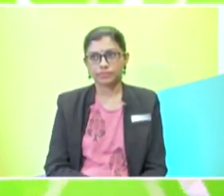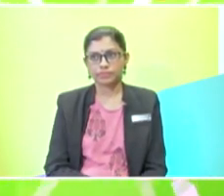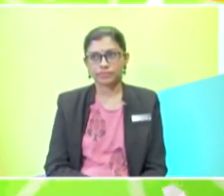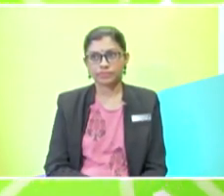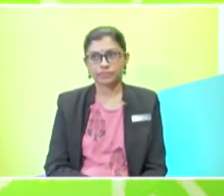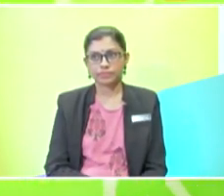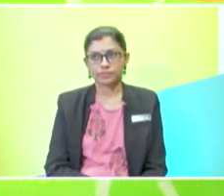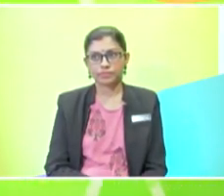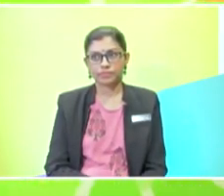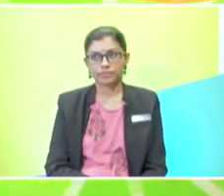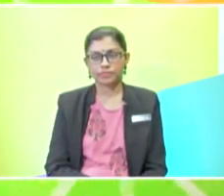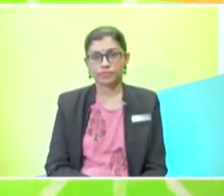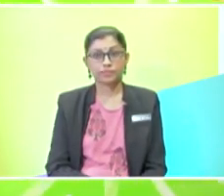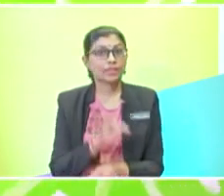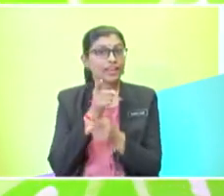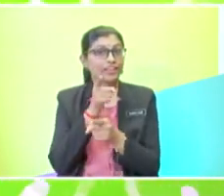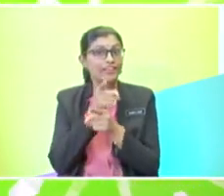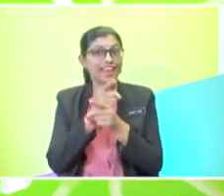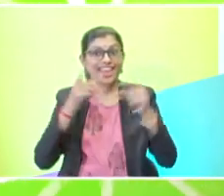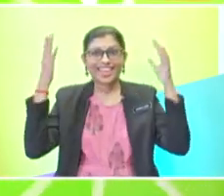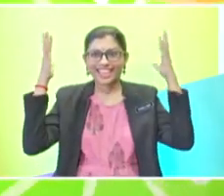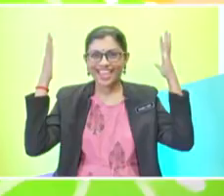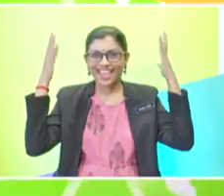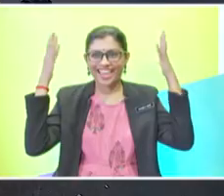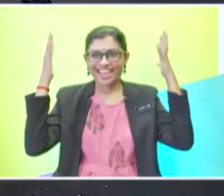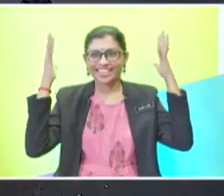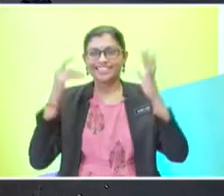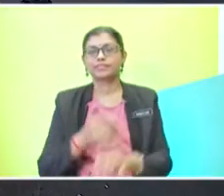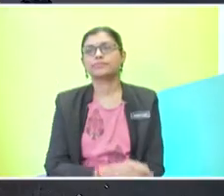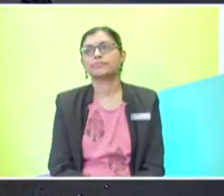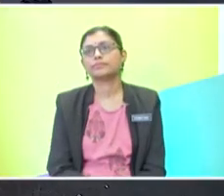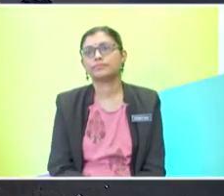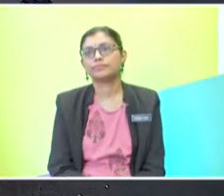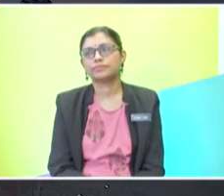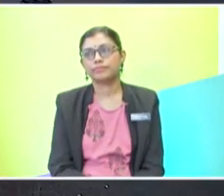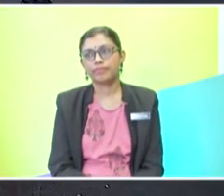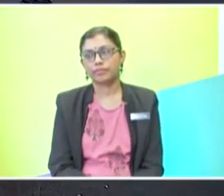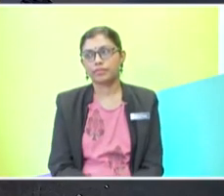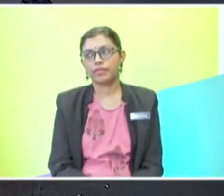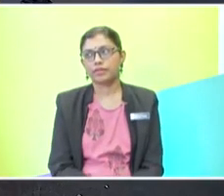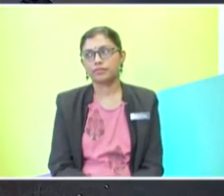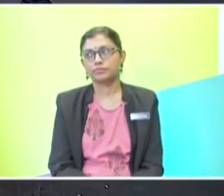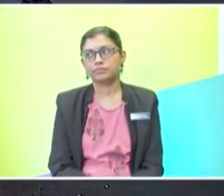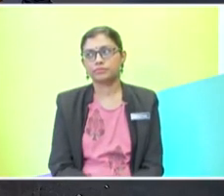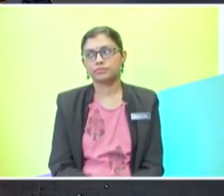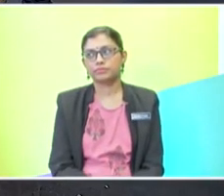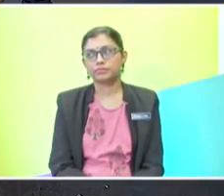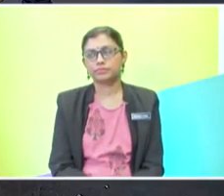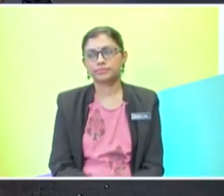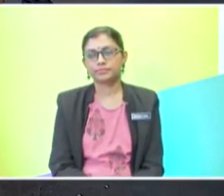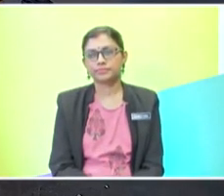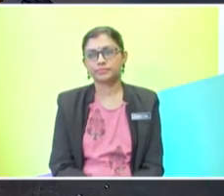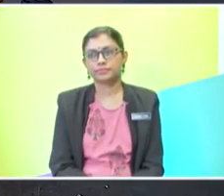All right, so everyone got it correct. Well done, everyone. Bravo. Okay, pepperoni. All right, this is how you